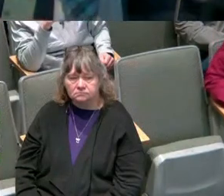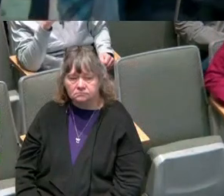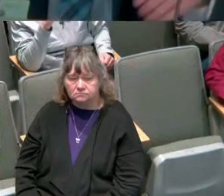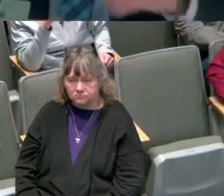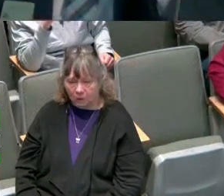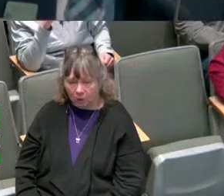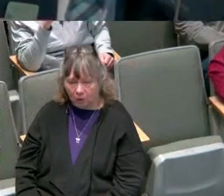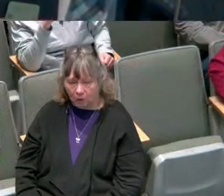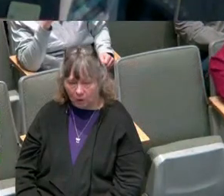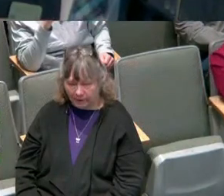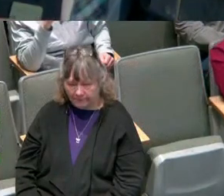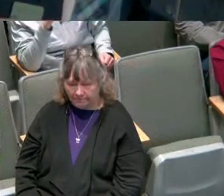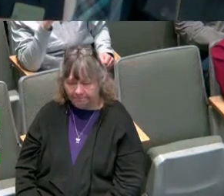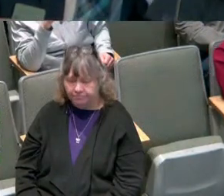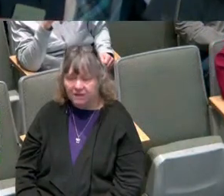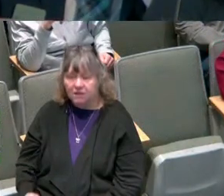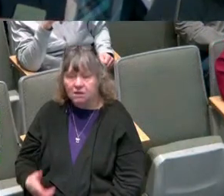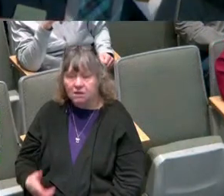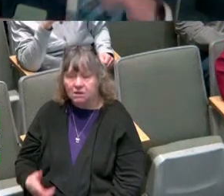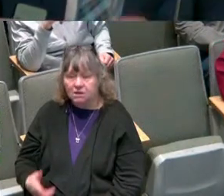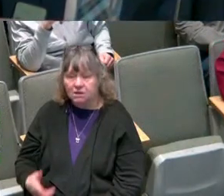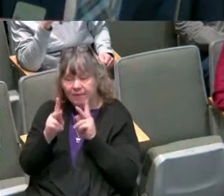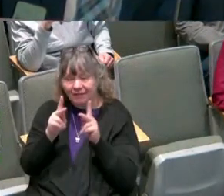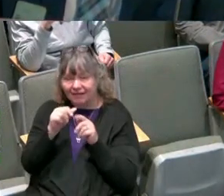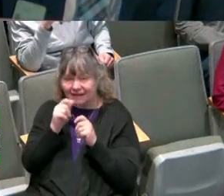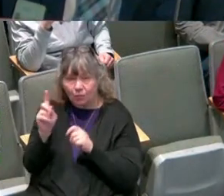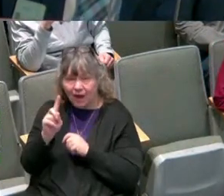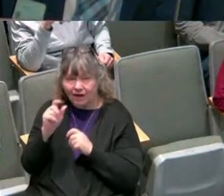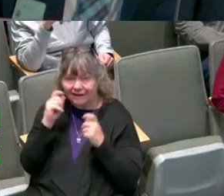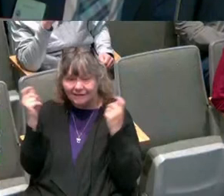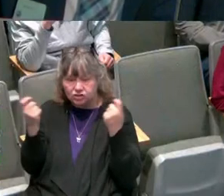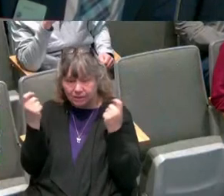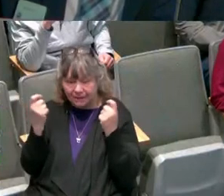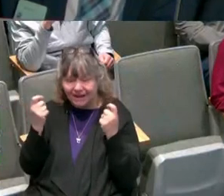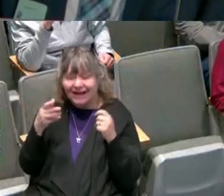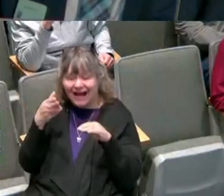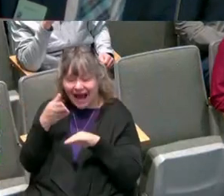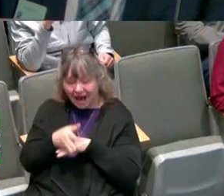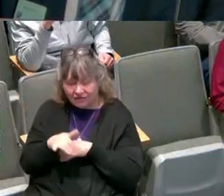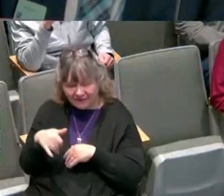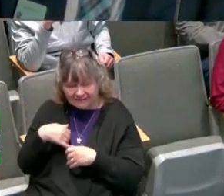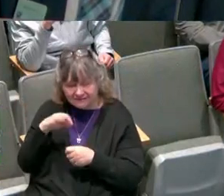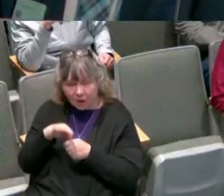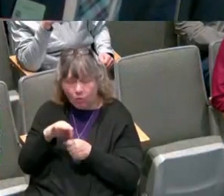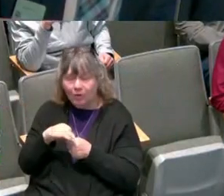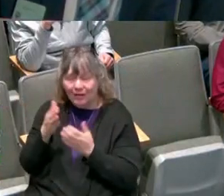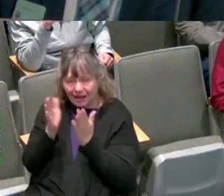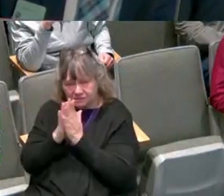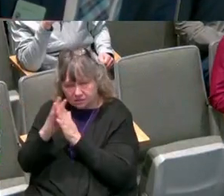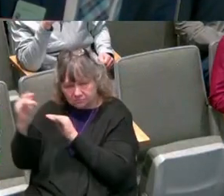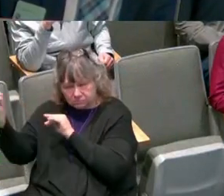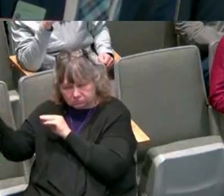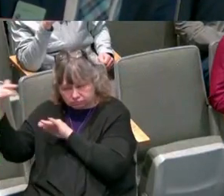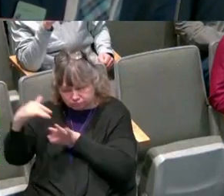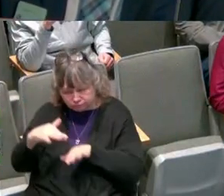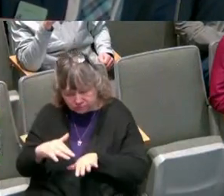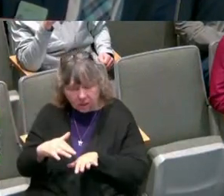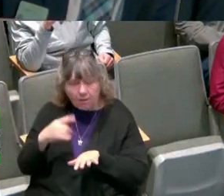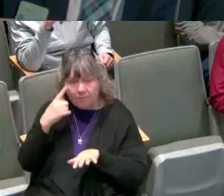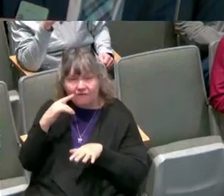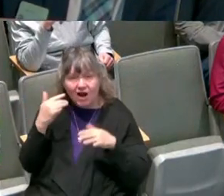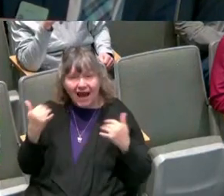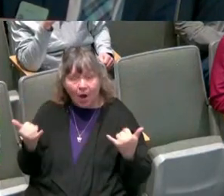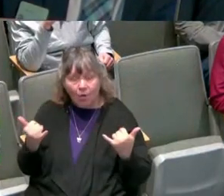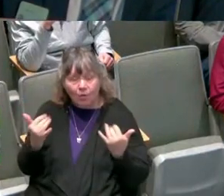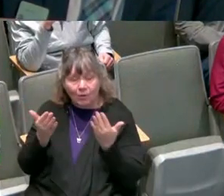okay so we understand there are some people in the gym after this vote we will ask them all to move in here but right now